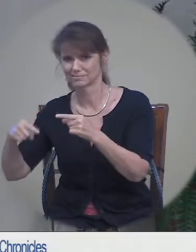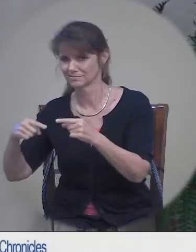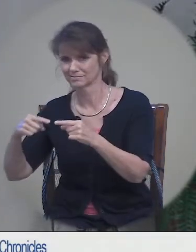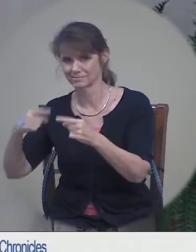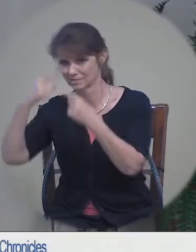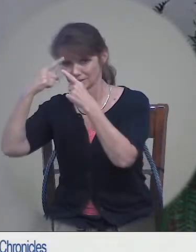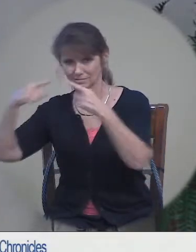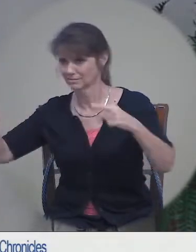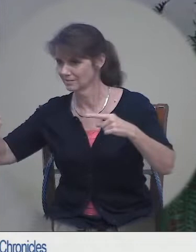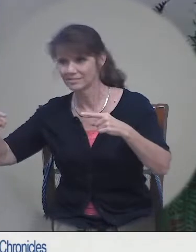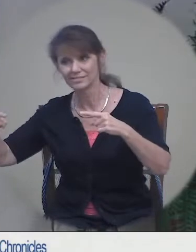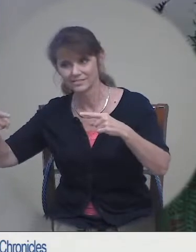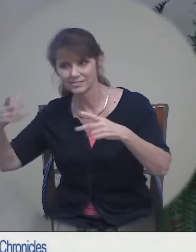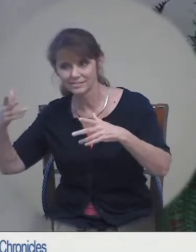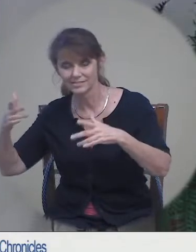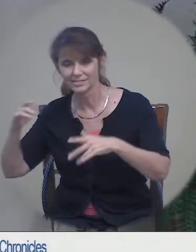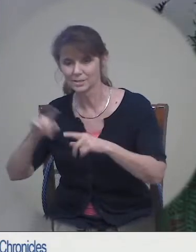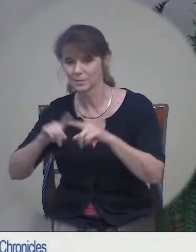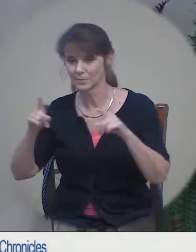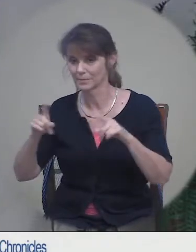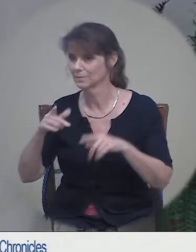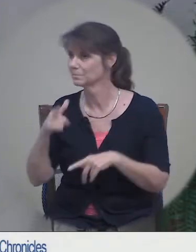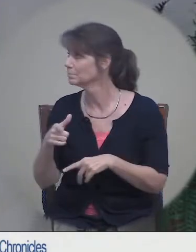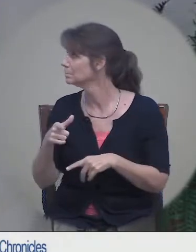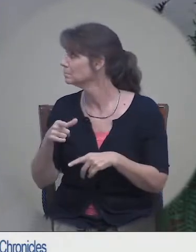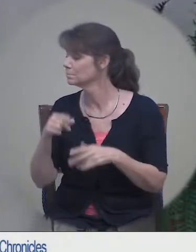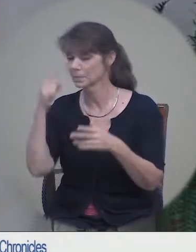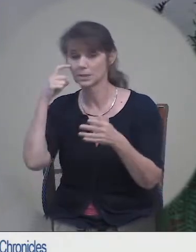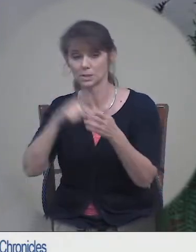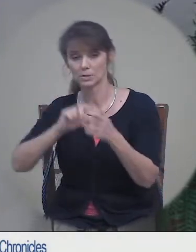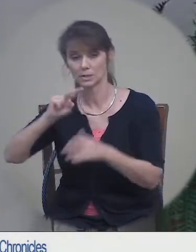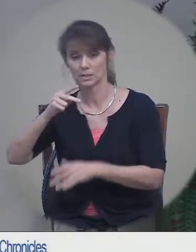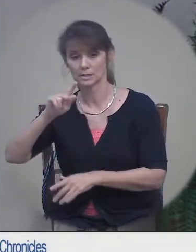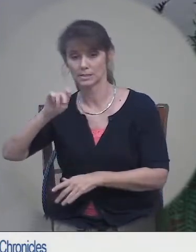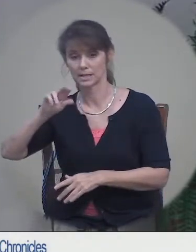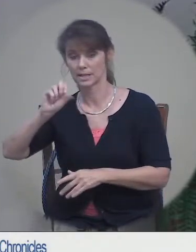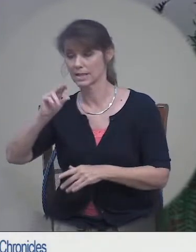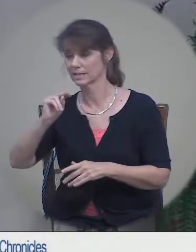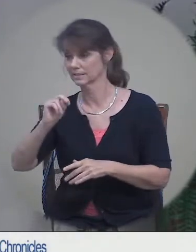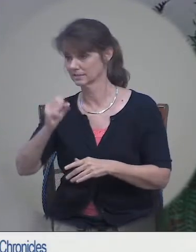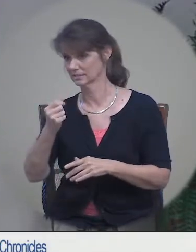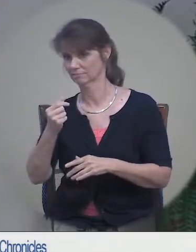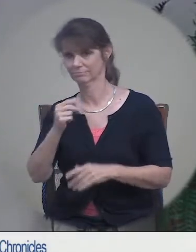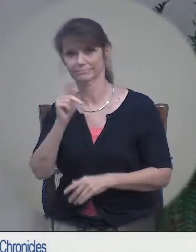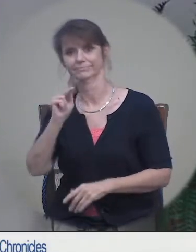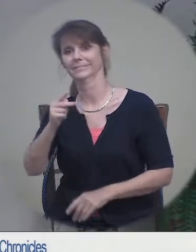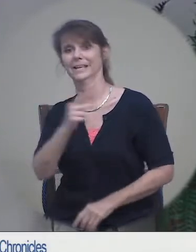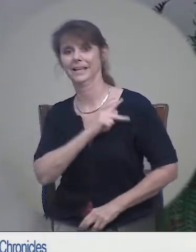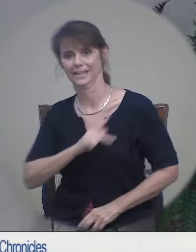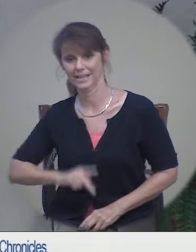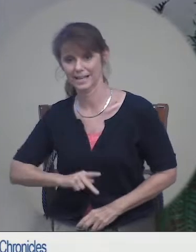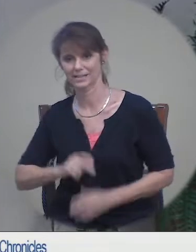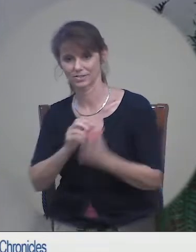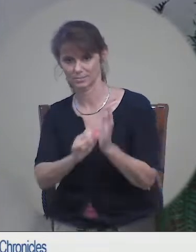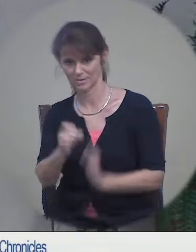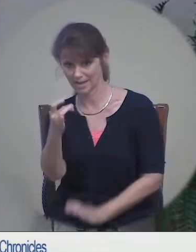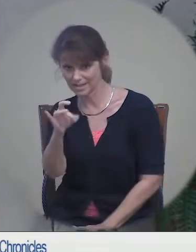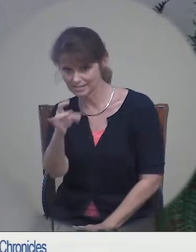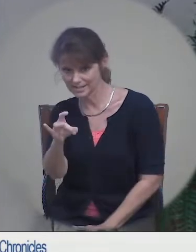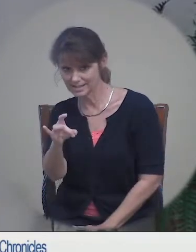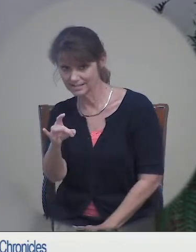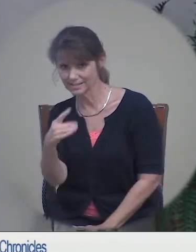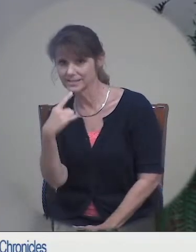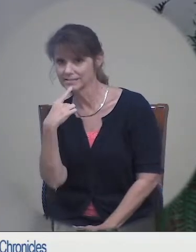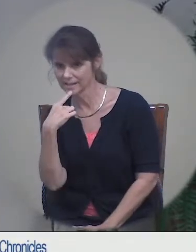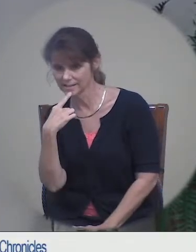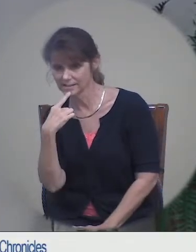is that, let's read of where it says that in 2 Kings chapter 18 and verses 1 and 2 when it introduces King Hezekiah. It says